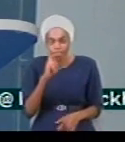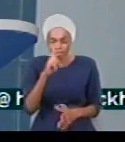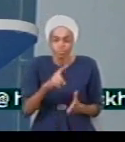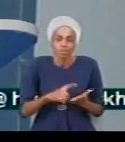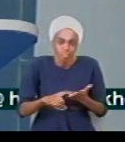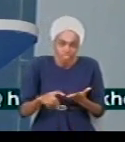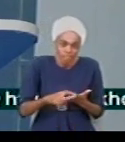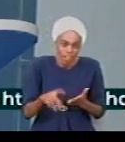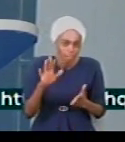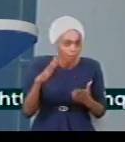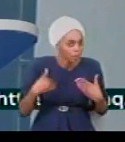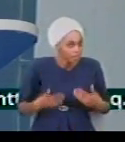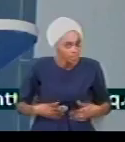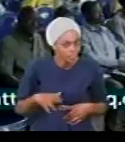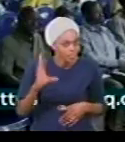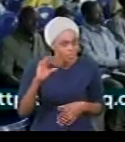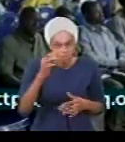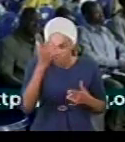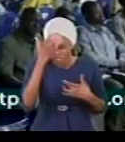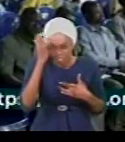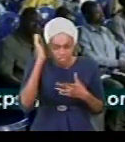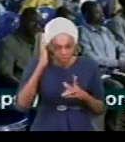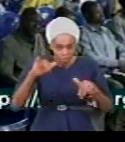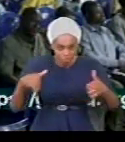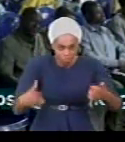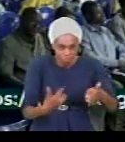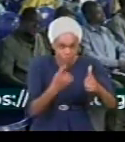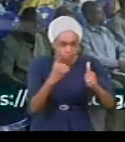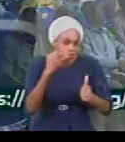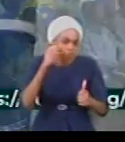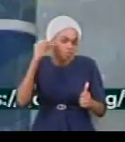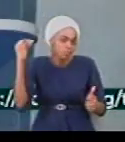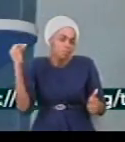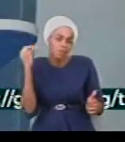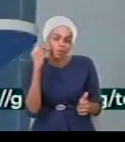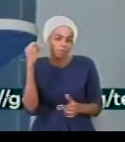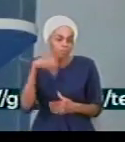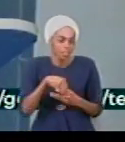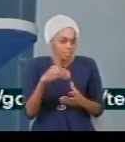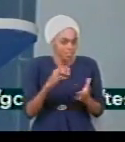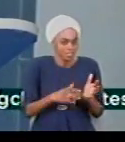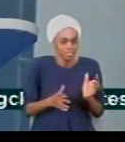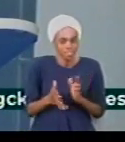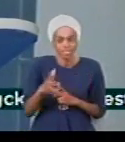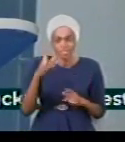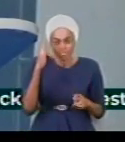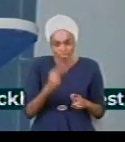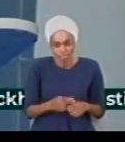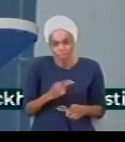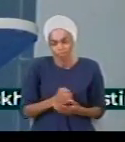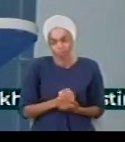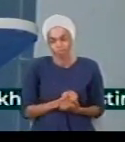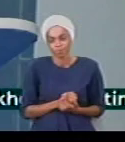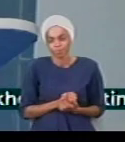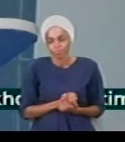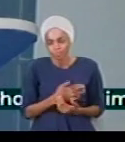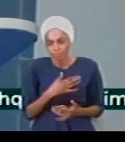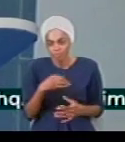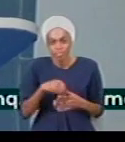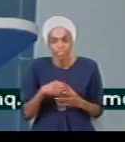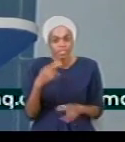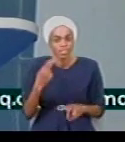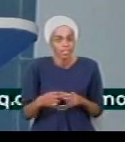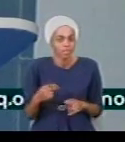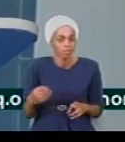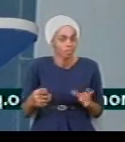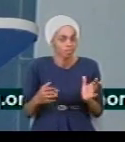home. A better amen. Amen. At the name of Jesus, every knee and sickness must bow.